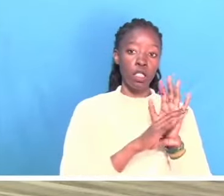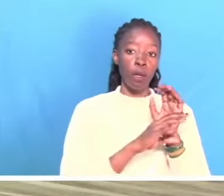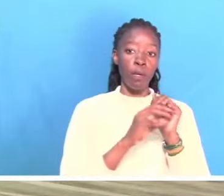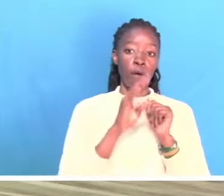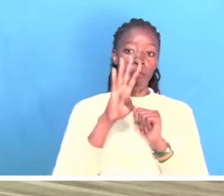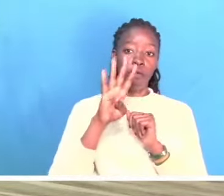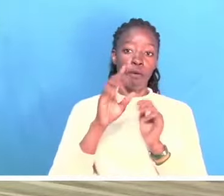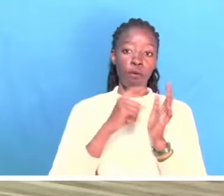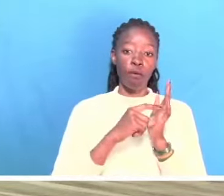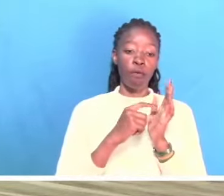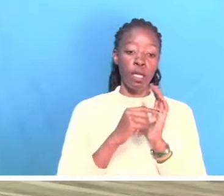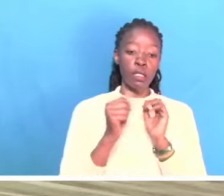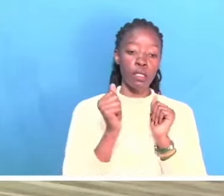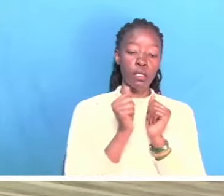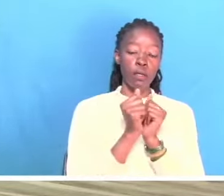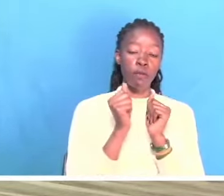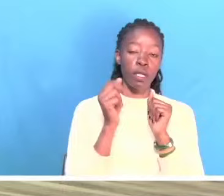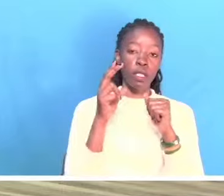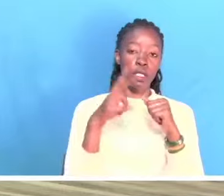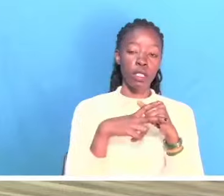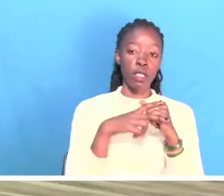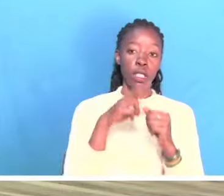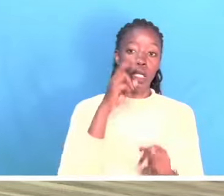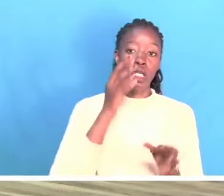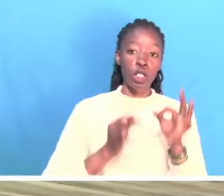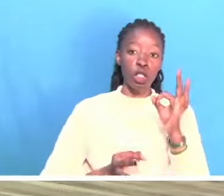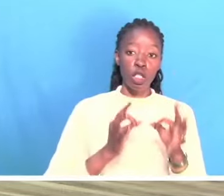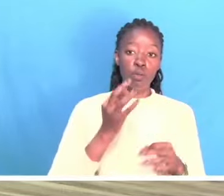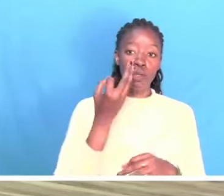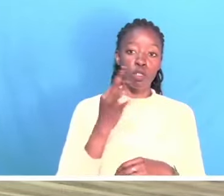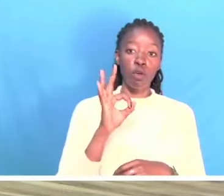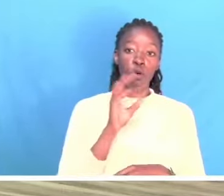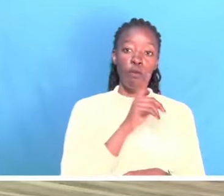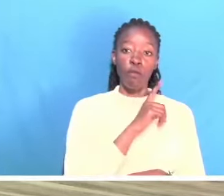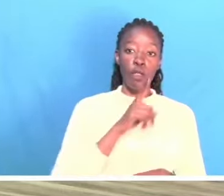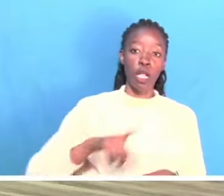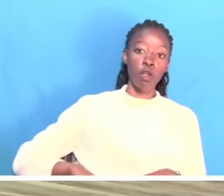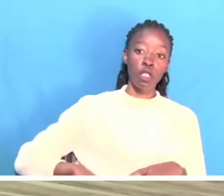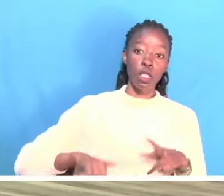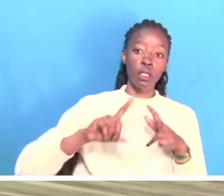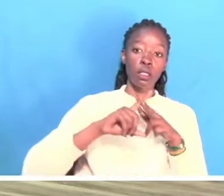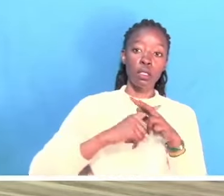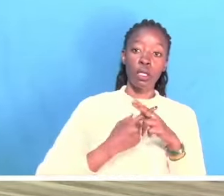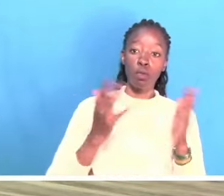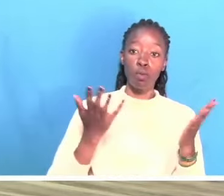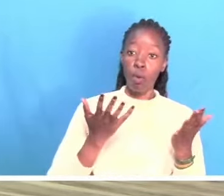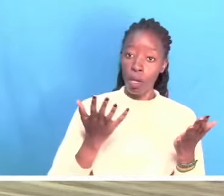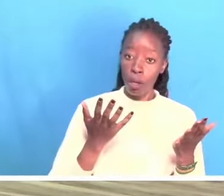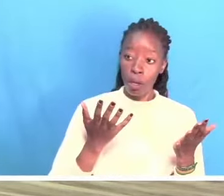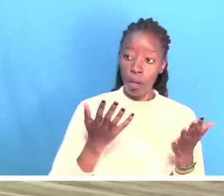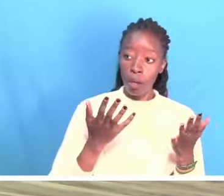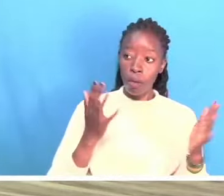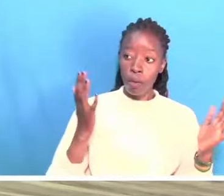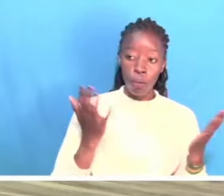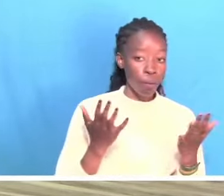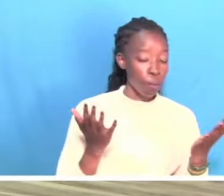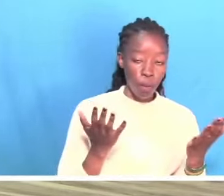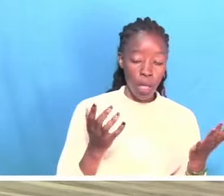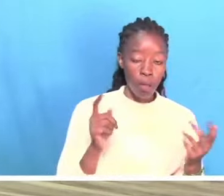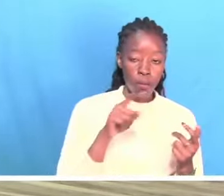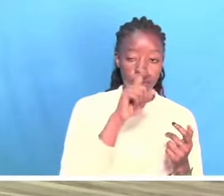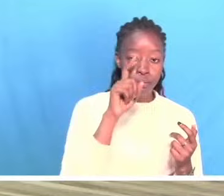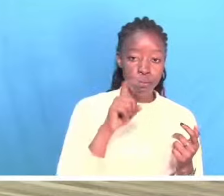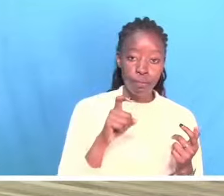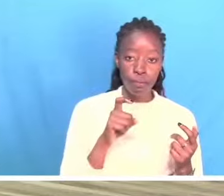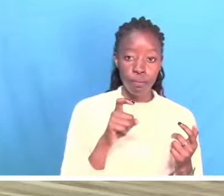17, the judgment of the Lord shall start where? Where do you think the judgment of the Lord